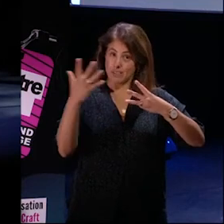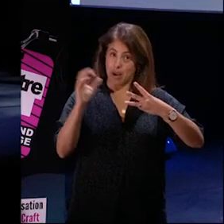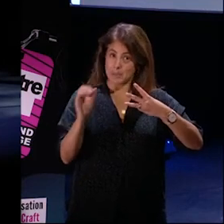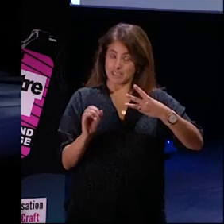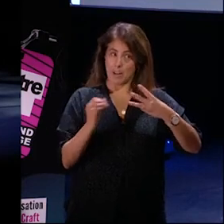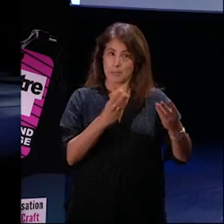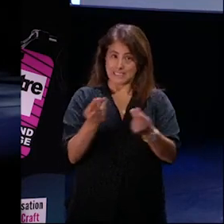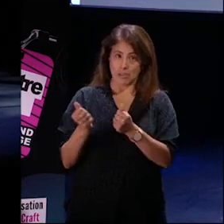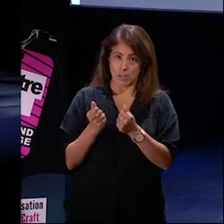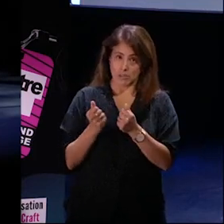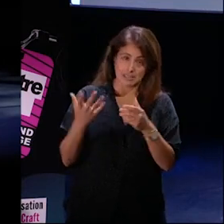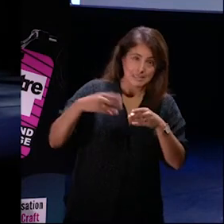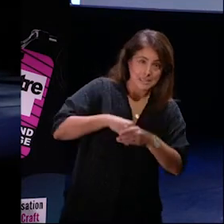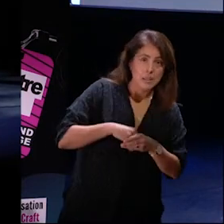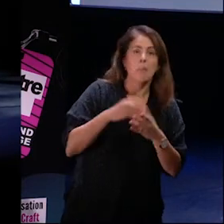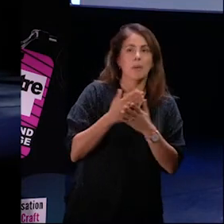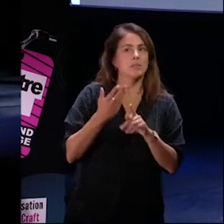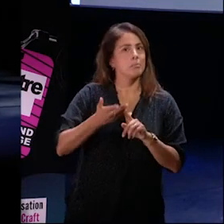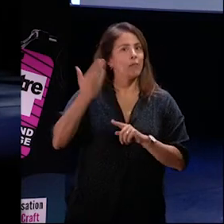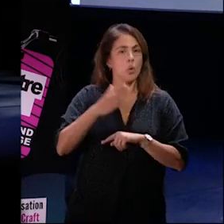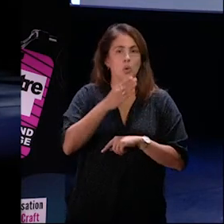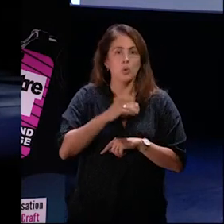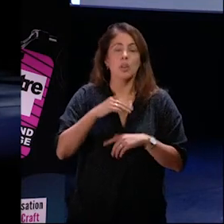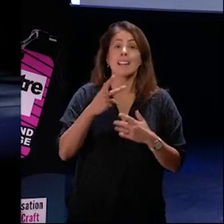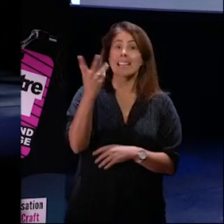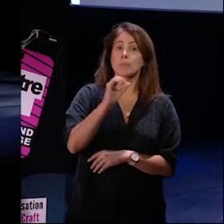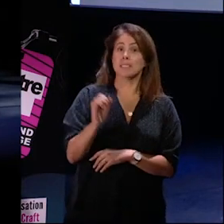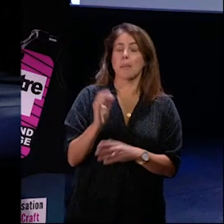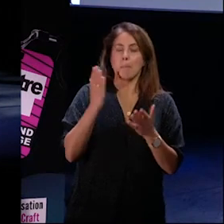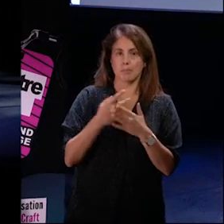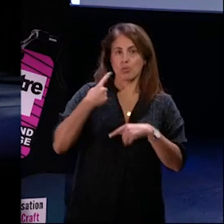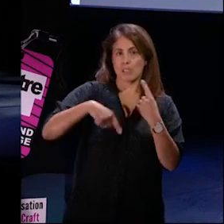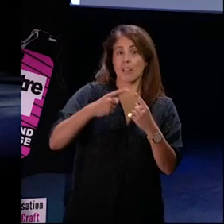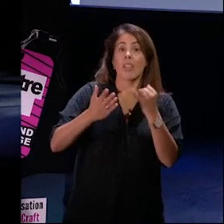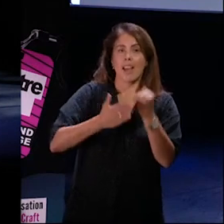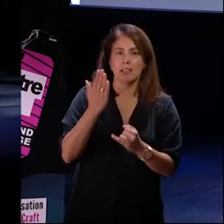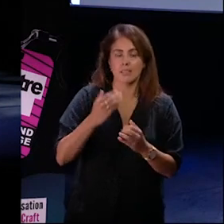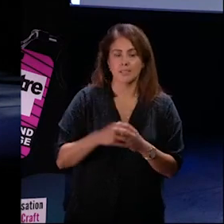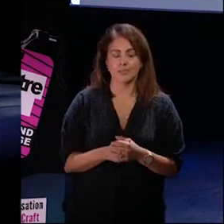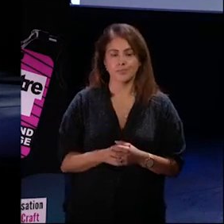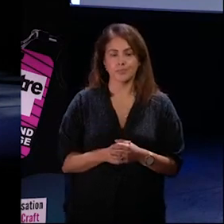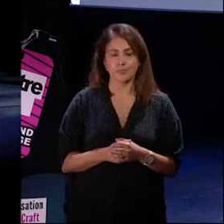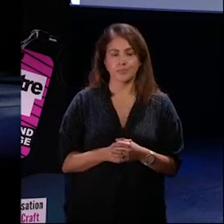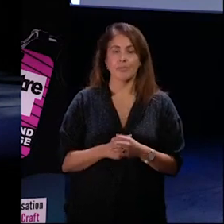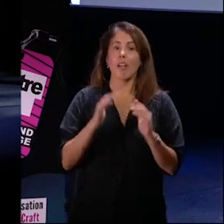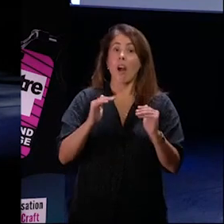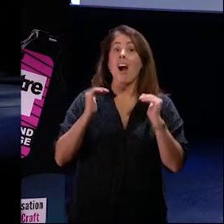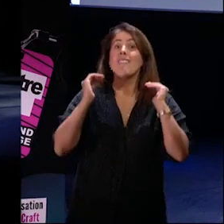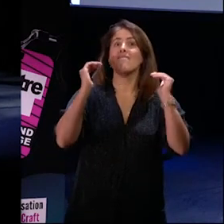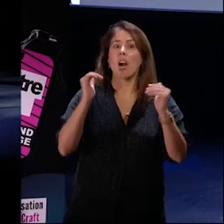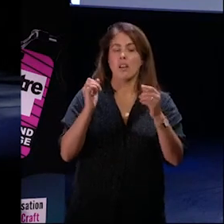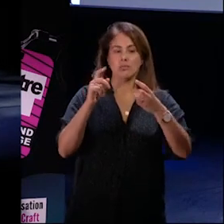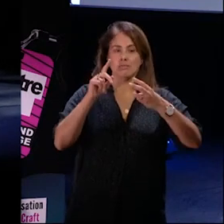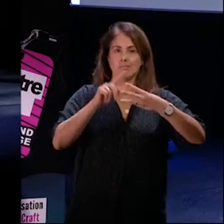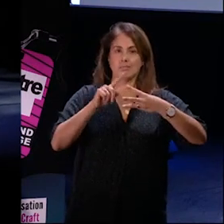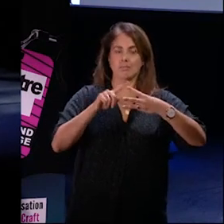of materials in must have had a previous life, and 80% must be recycled at the end. Advanced projects require the